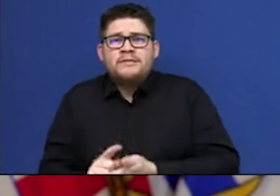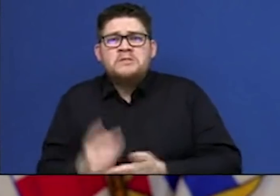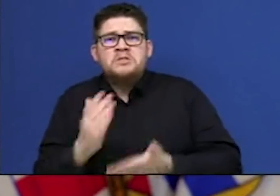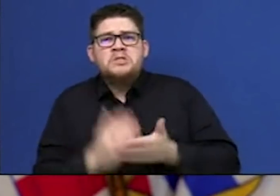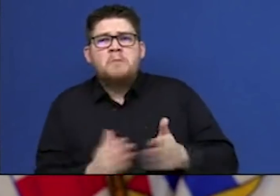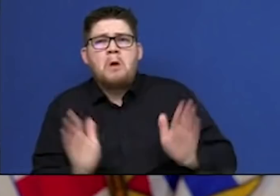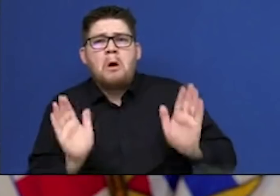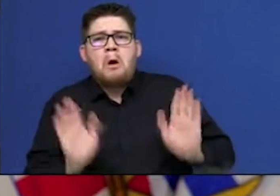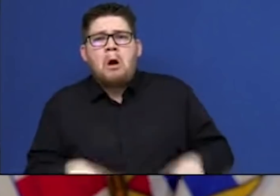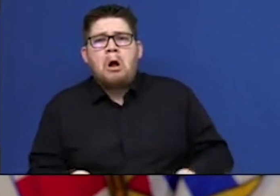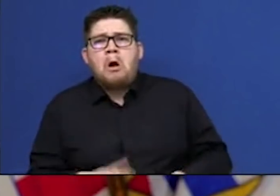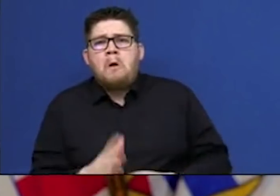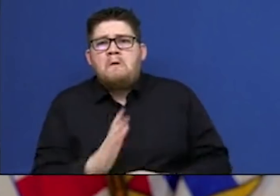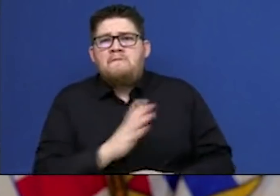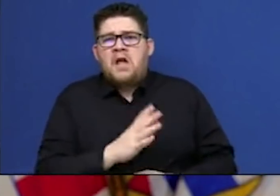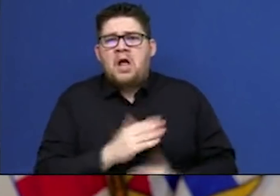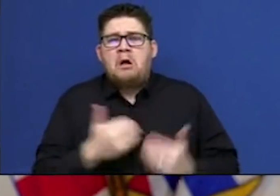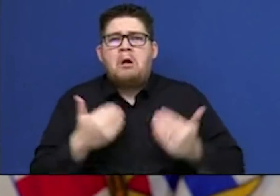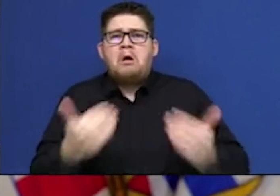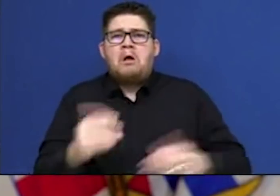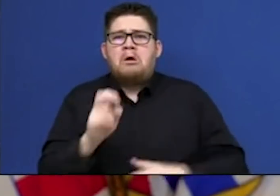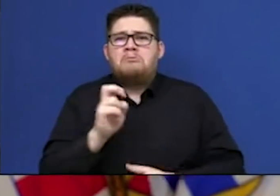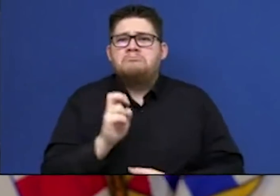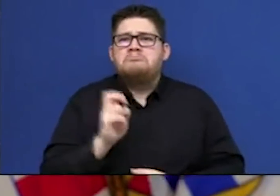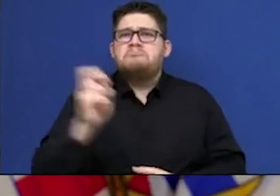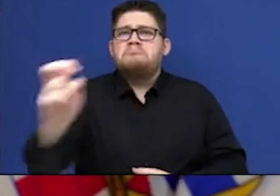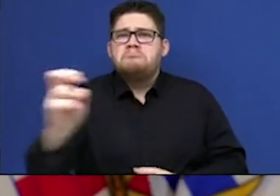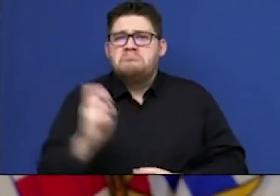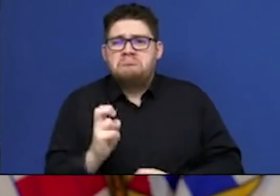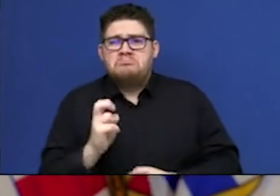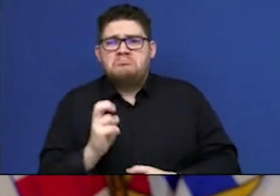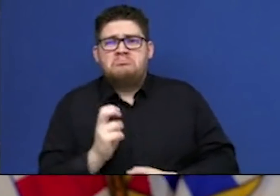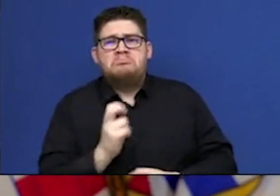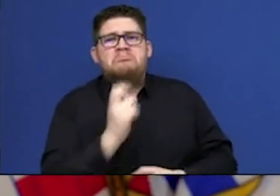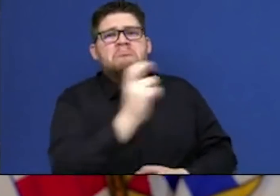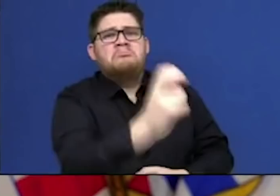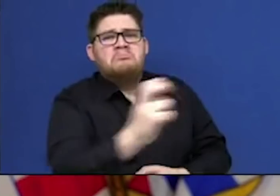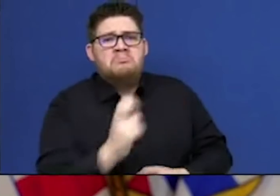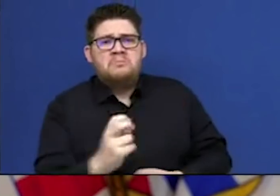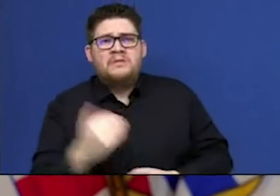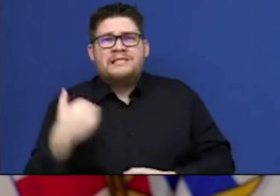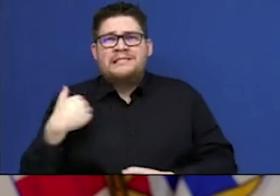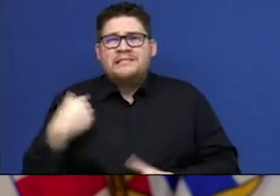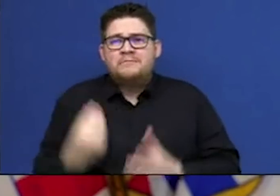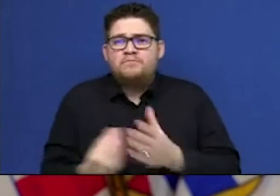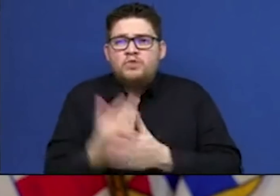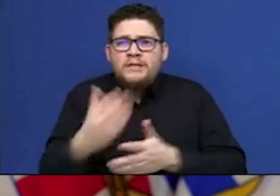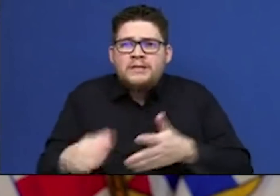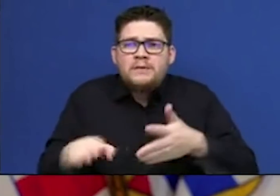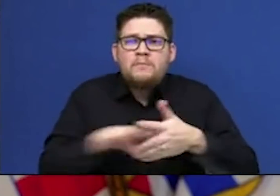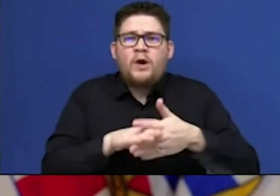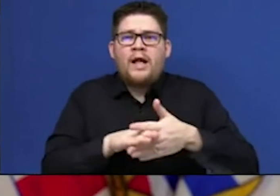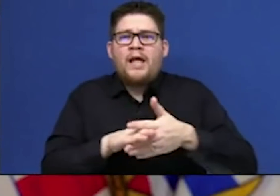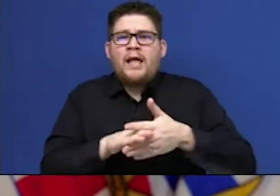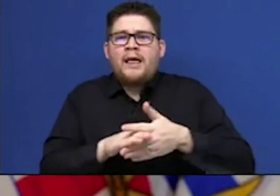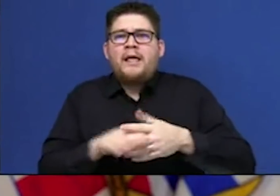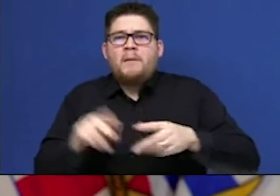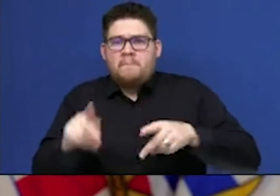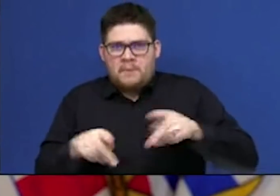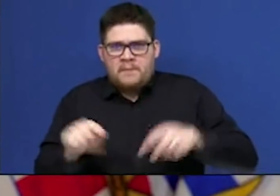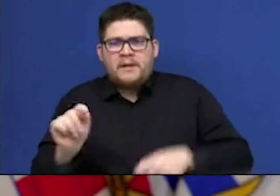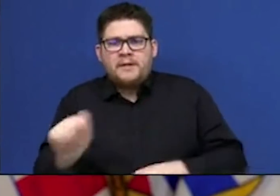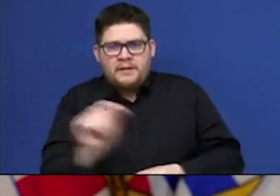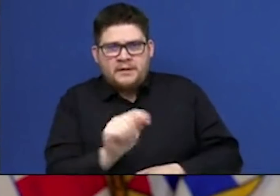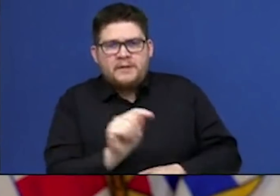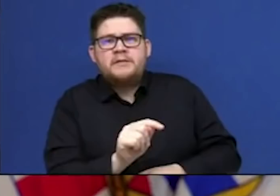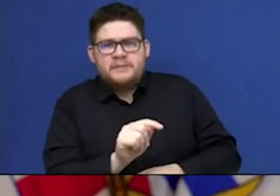that we've seen a rapid rise of cases of people have returned to their home communities. And this is important for us to pay attention